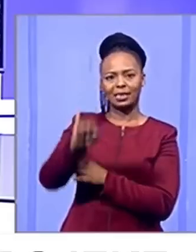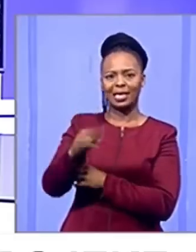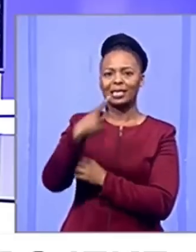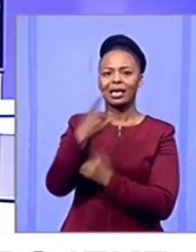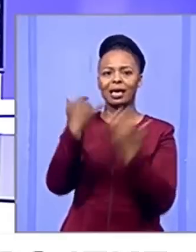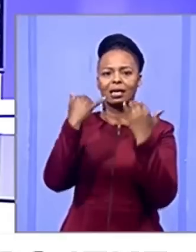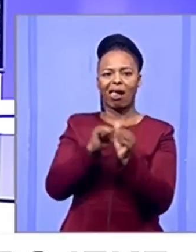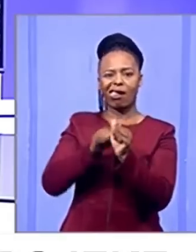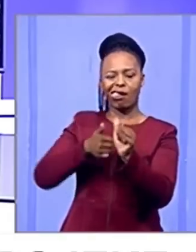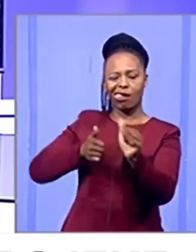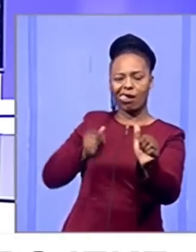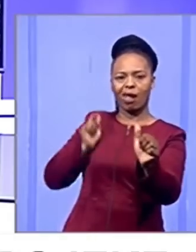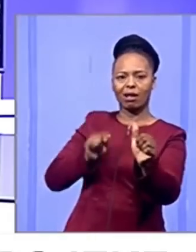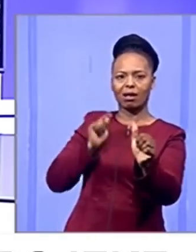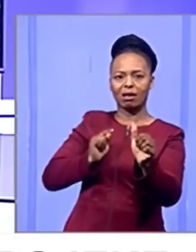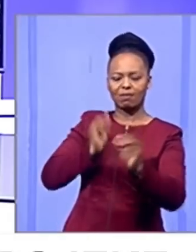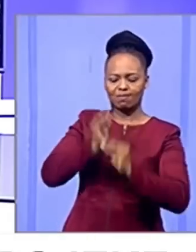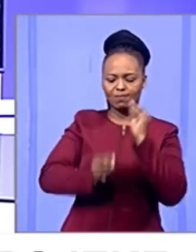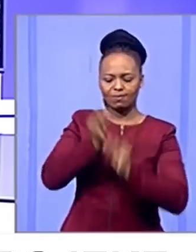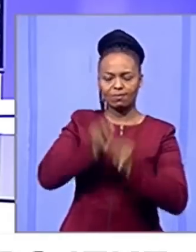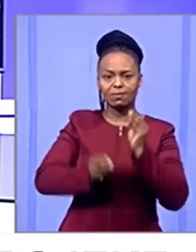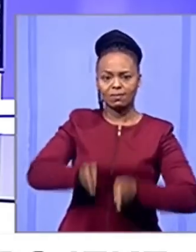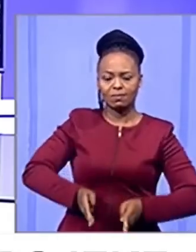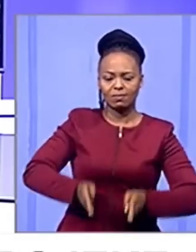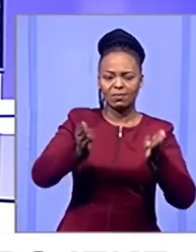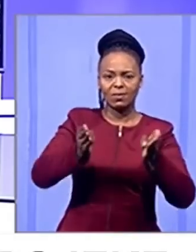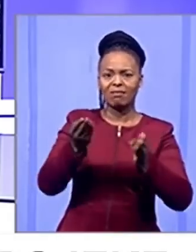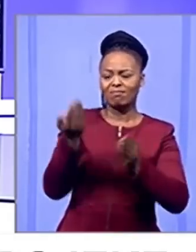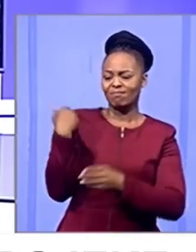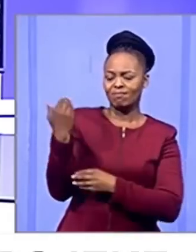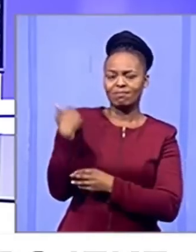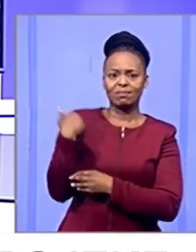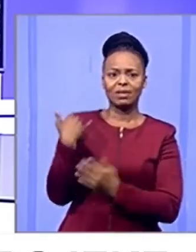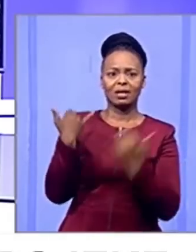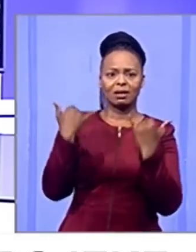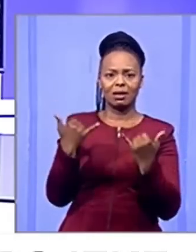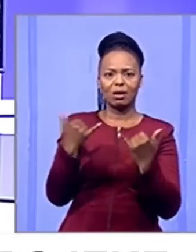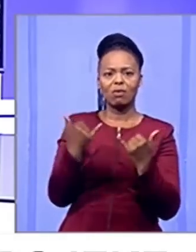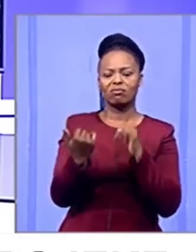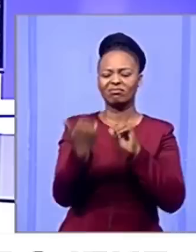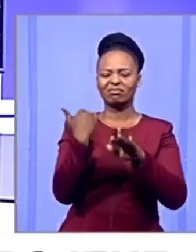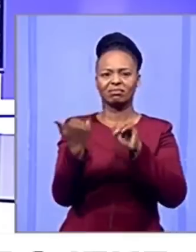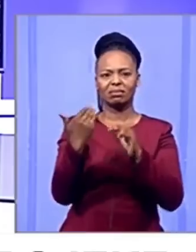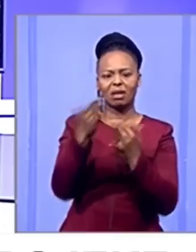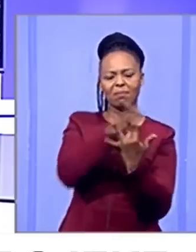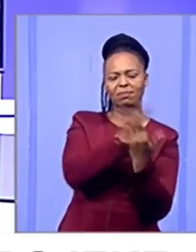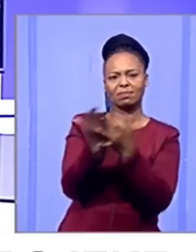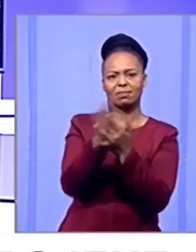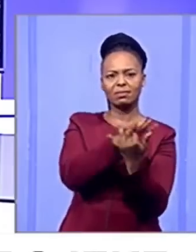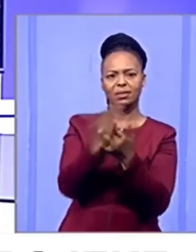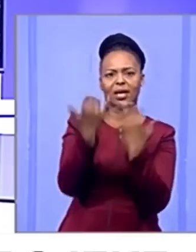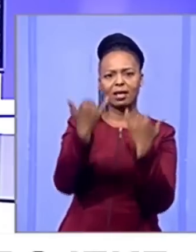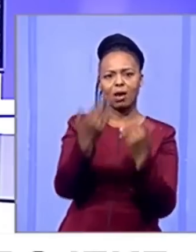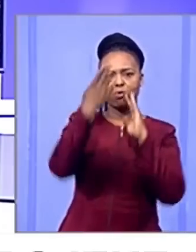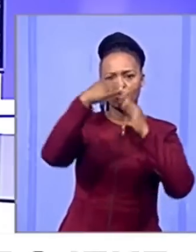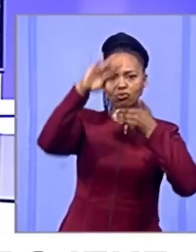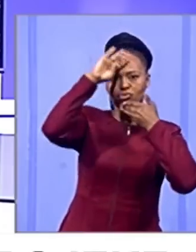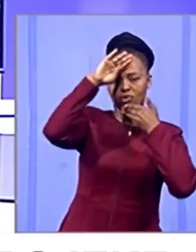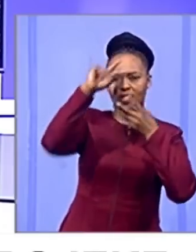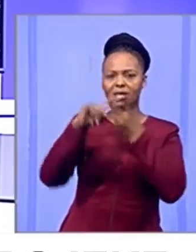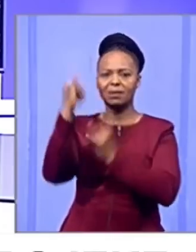tšhalela morago ya go kaonafatša tsela yeo e kgokaganyago toropokgolo le mollwane wa Botswana e sotšwe kudu ke